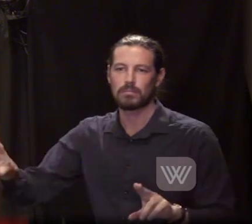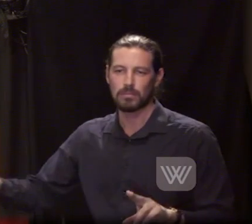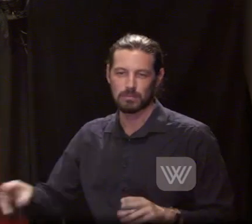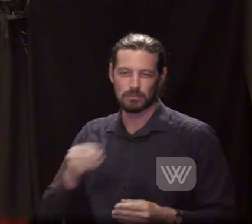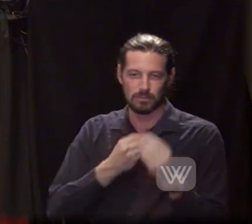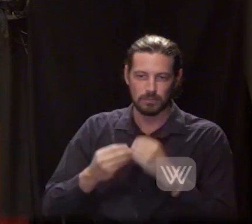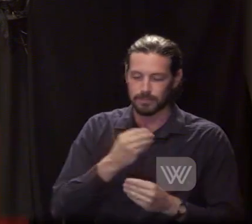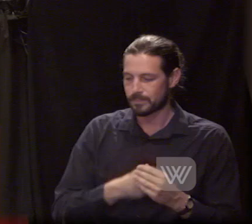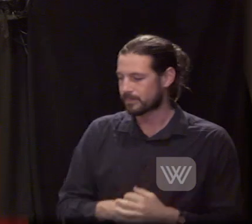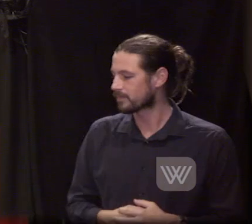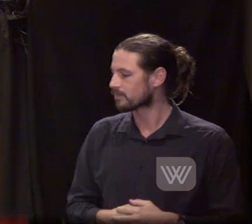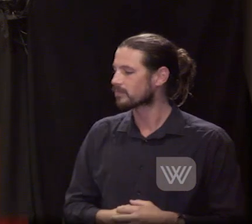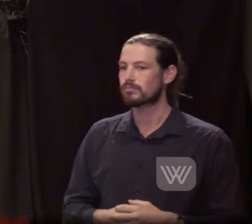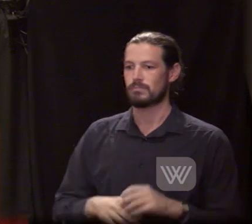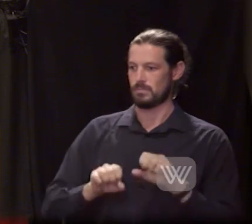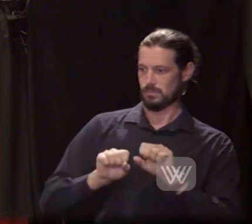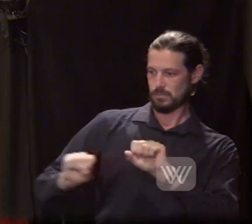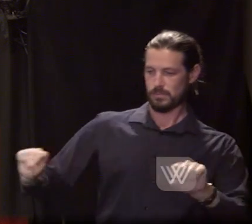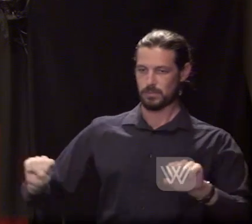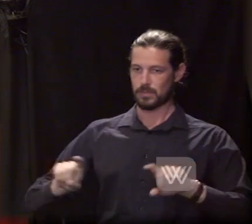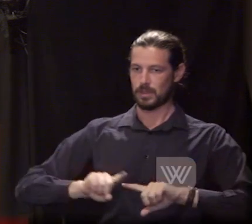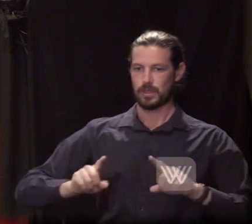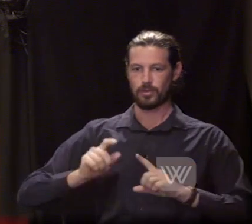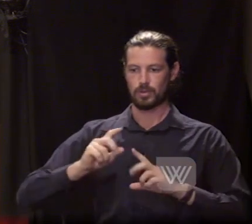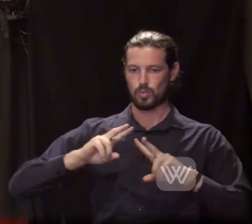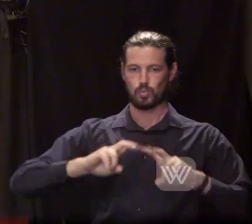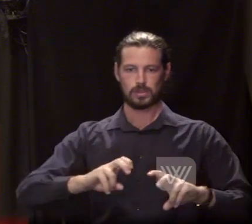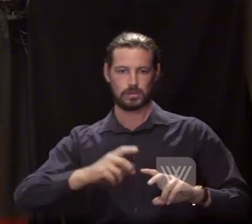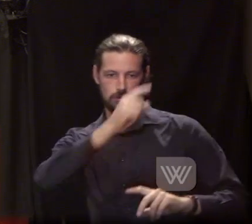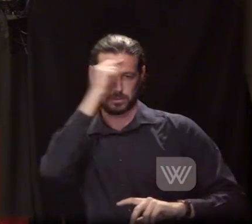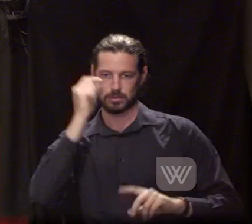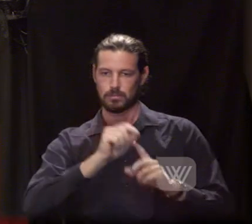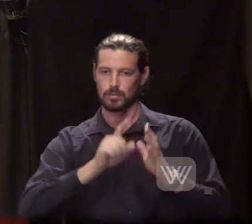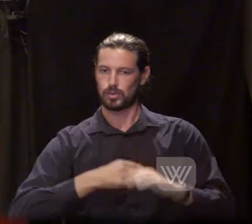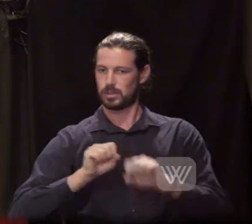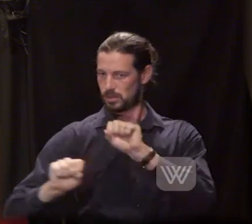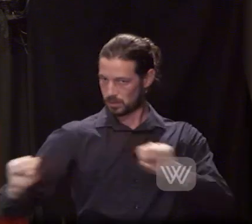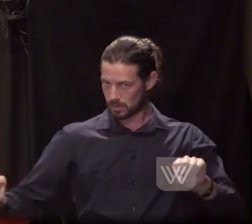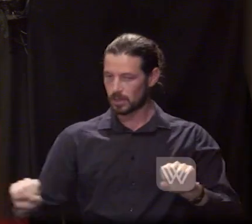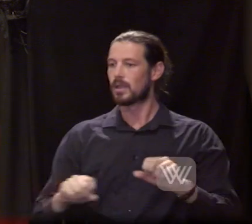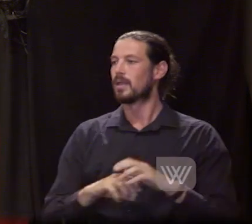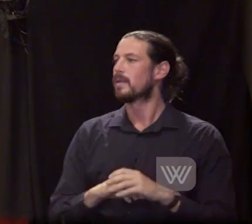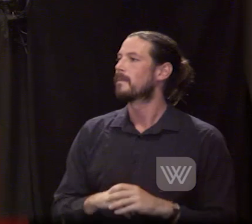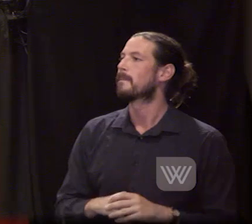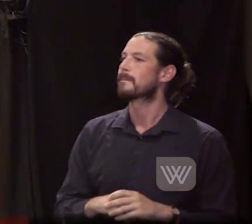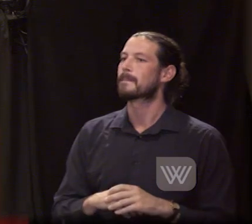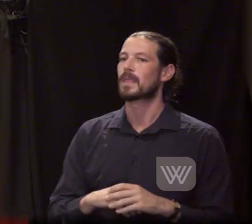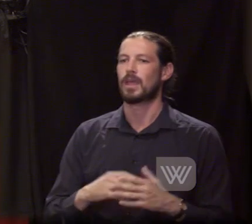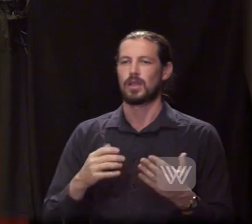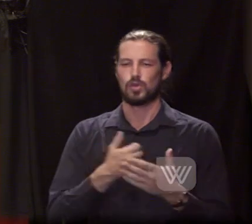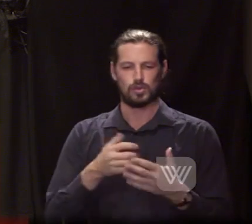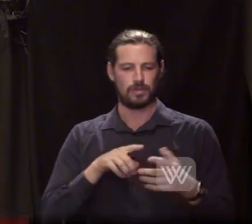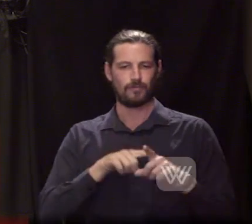go. We had different research projects that happened at different times of the day. And so if we knew we had a research project